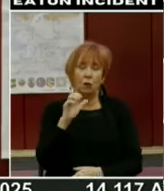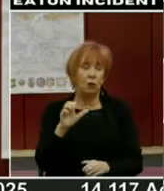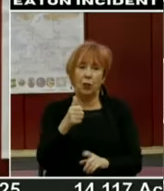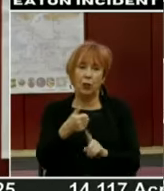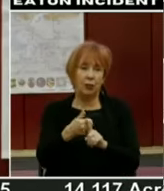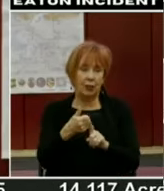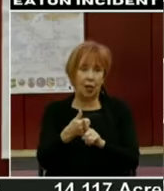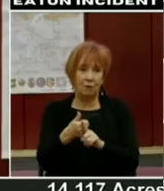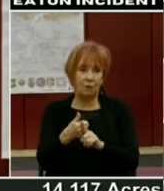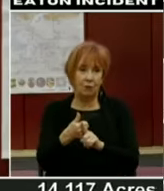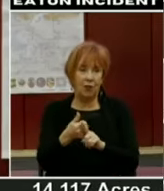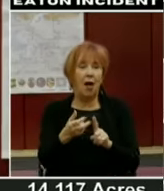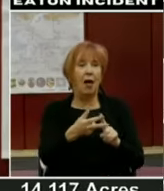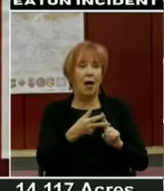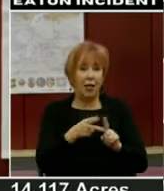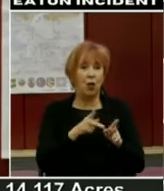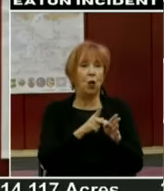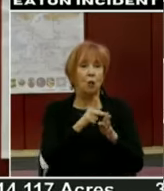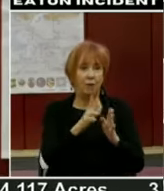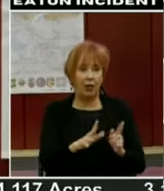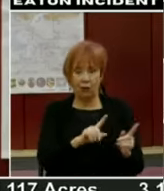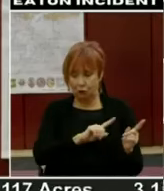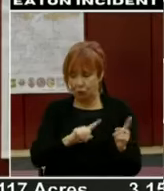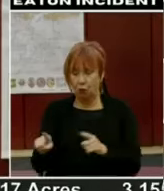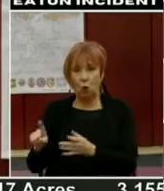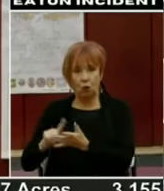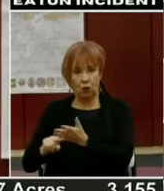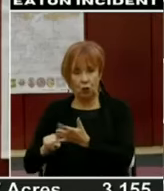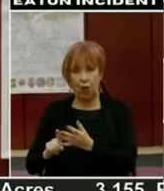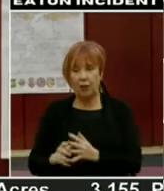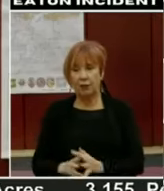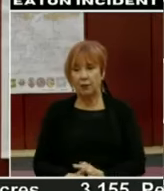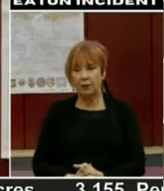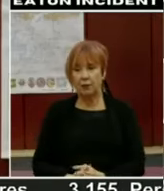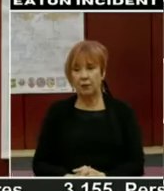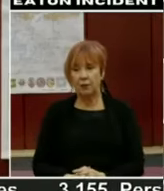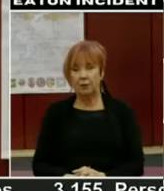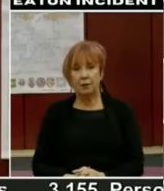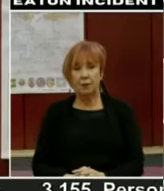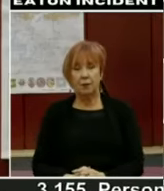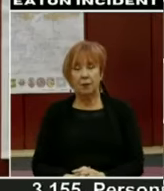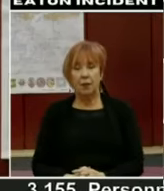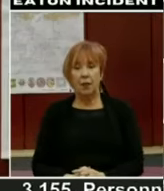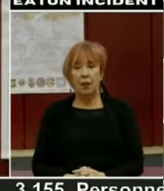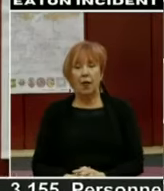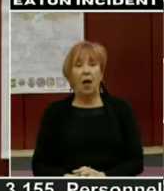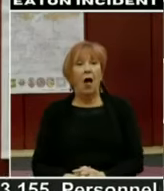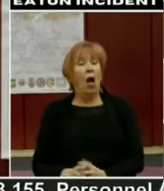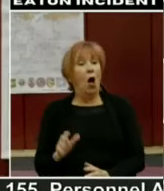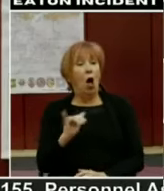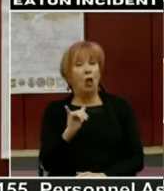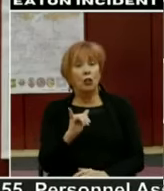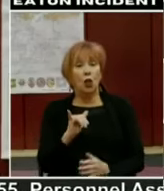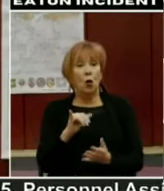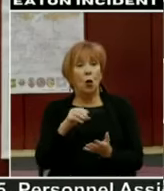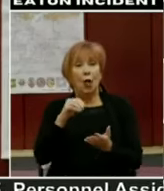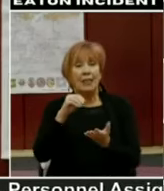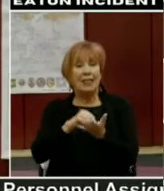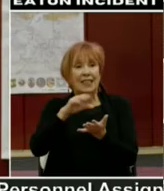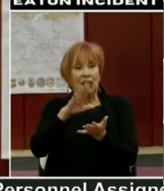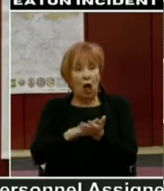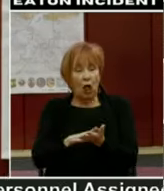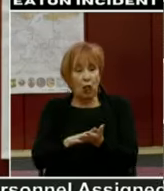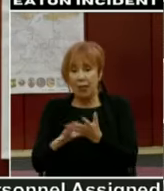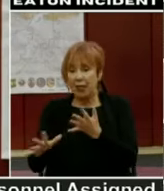a professional to come out and check it. This is important. Document the damages.